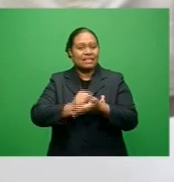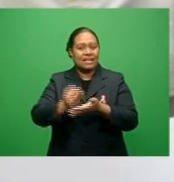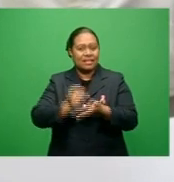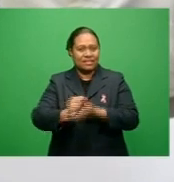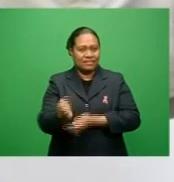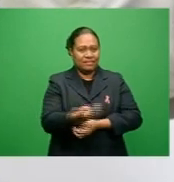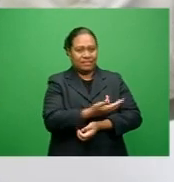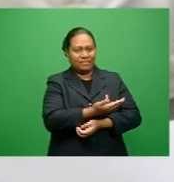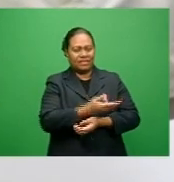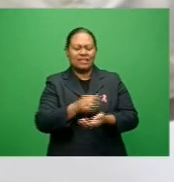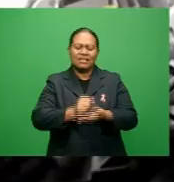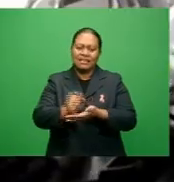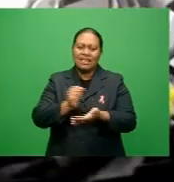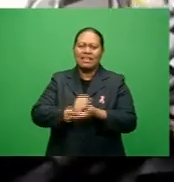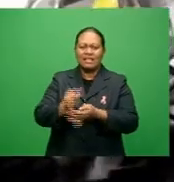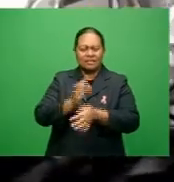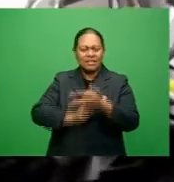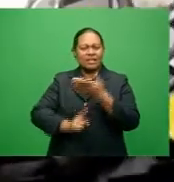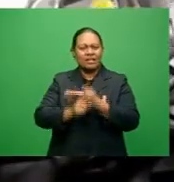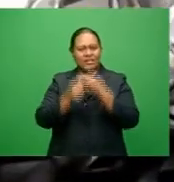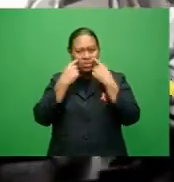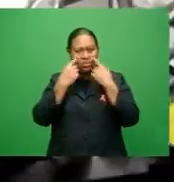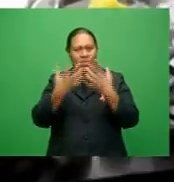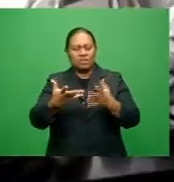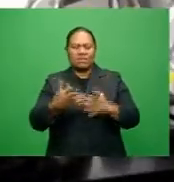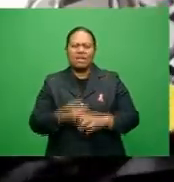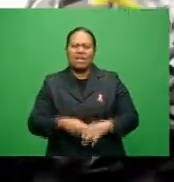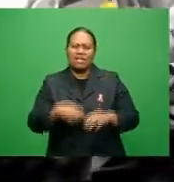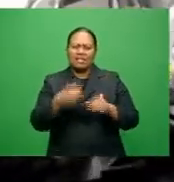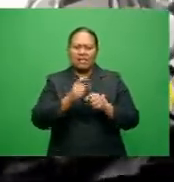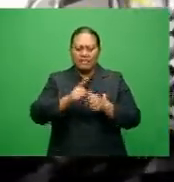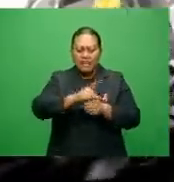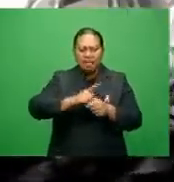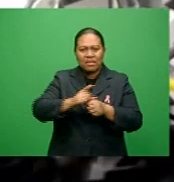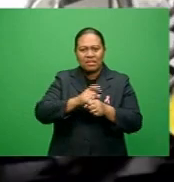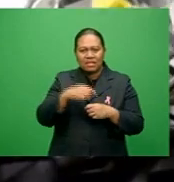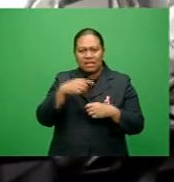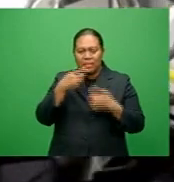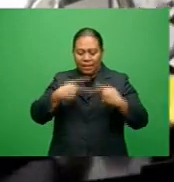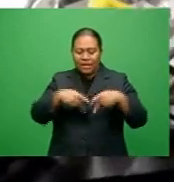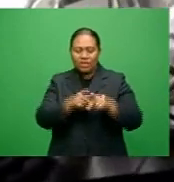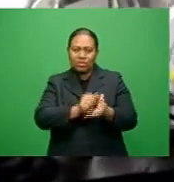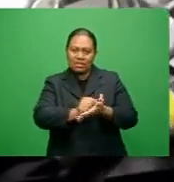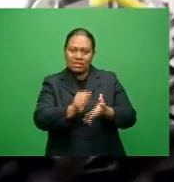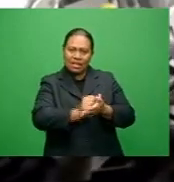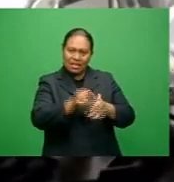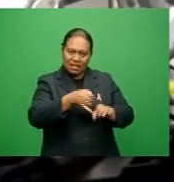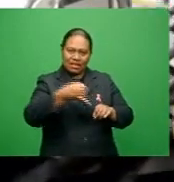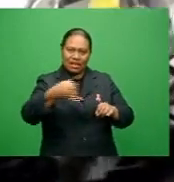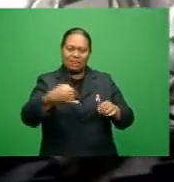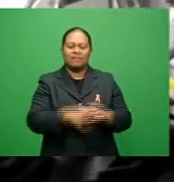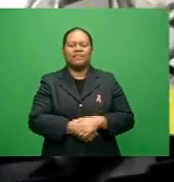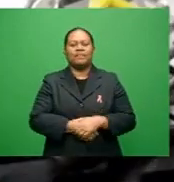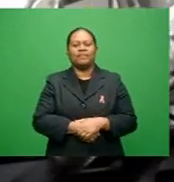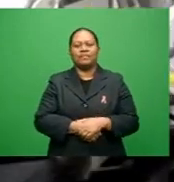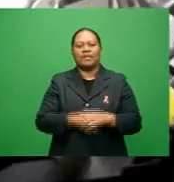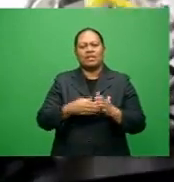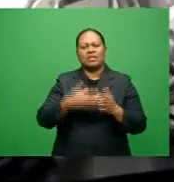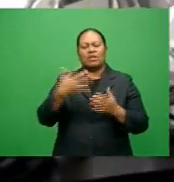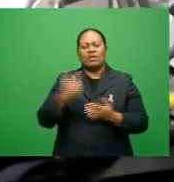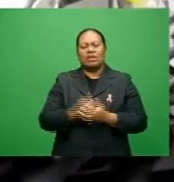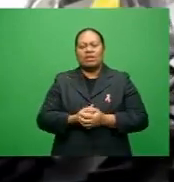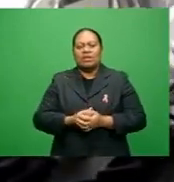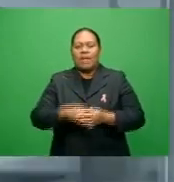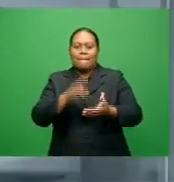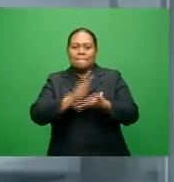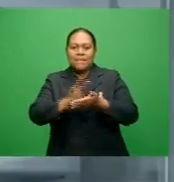are giving Roche a boost. The pharmaceutical giant's diagnostics division saw third-quarter sales jump by almost a fifth to $4